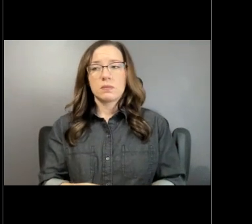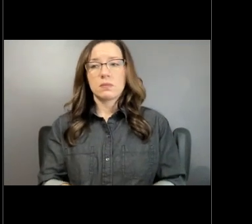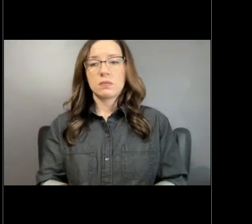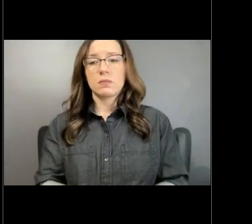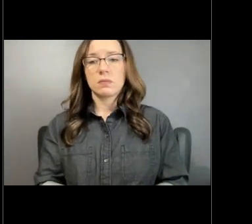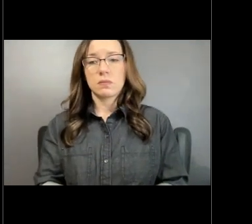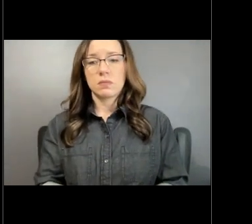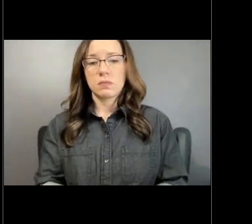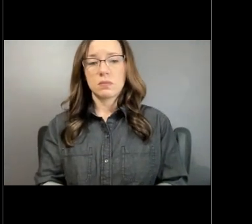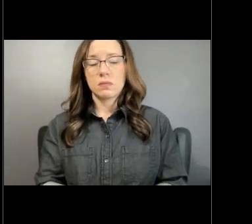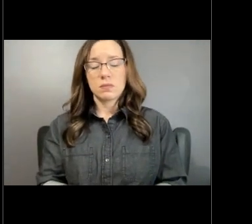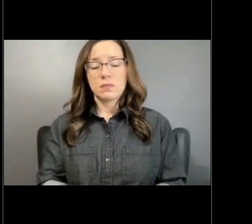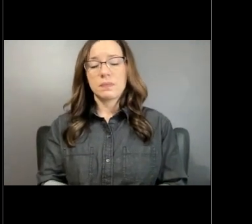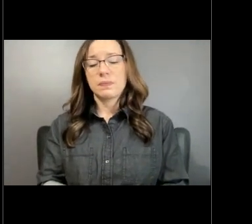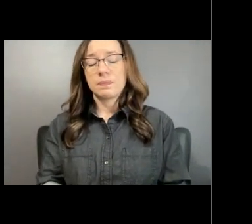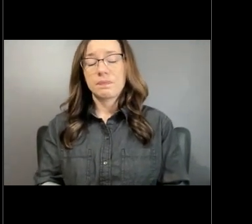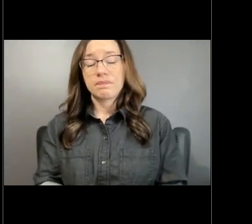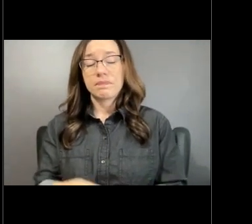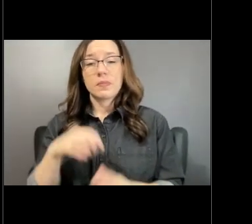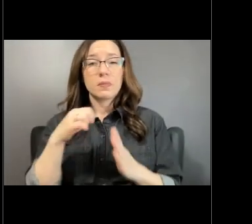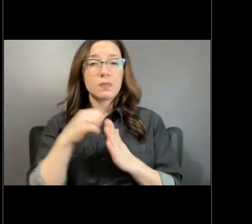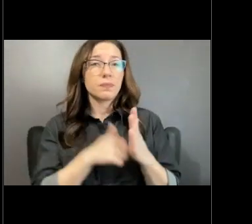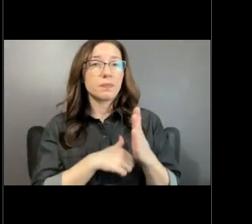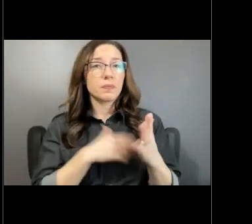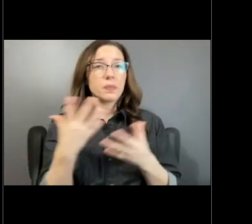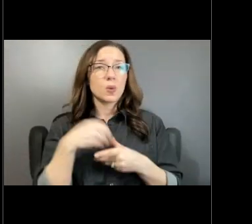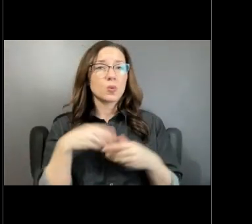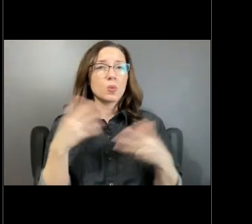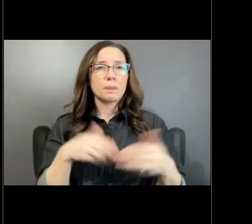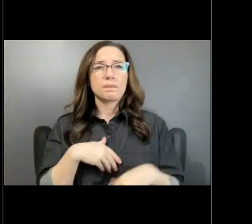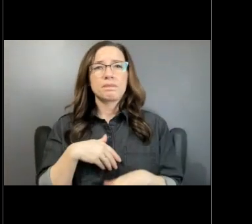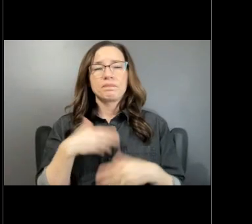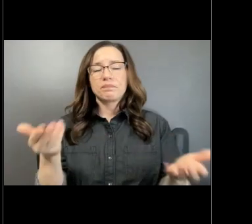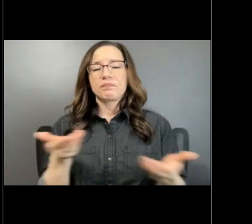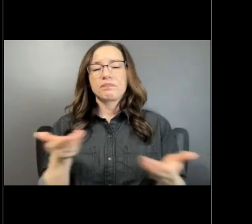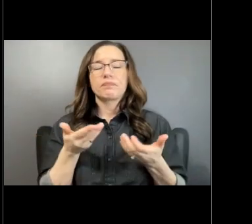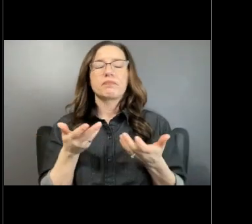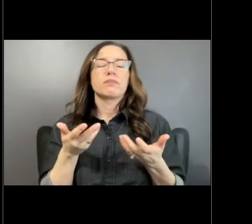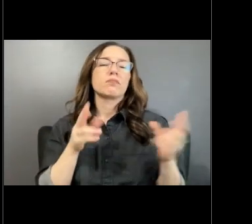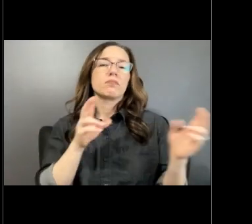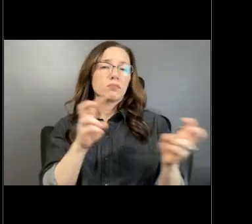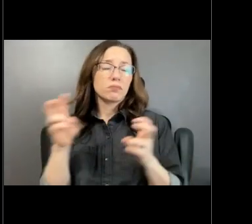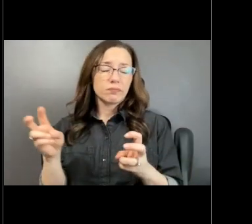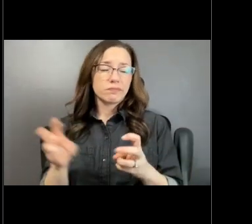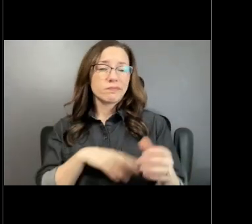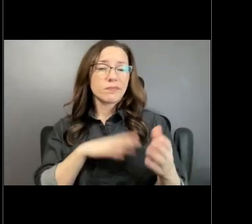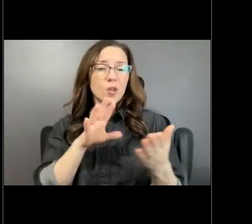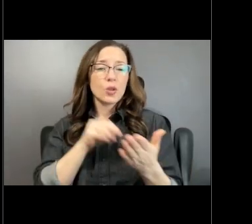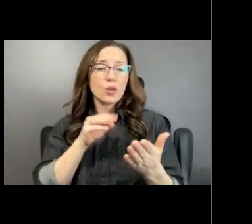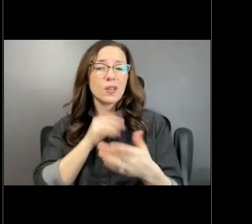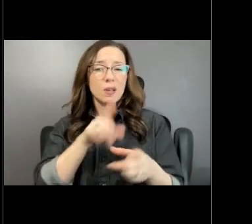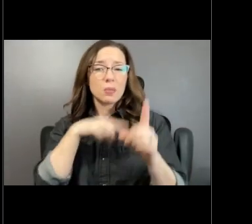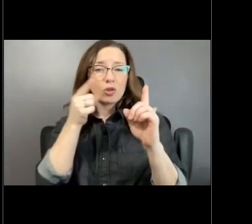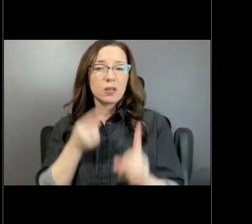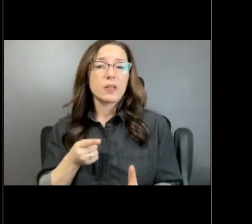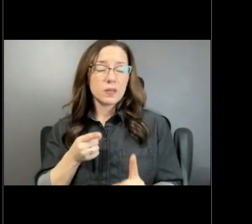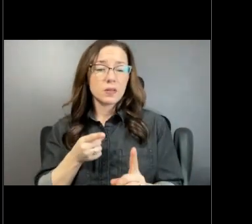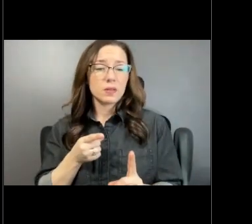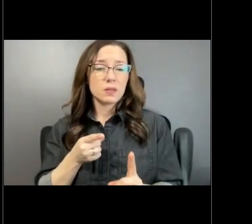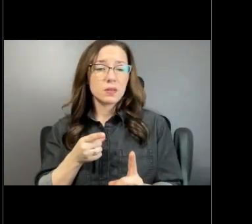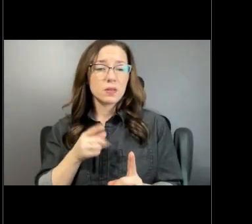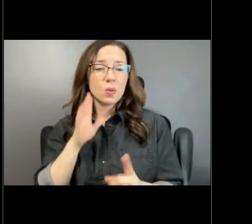Today's agenda includes an introduction, topics, and learning objectives to help